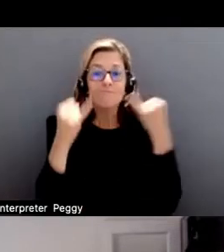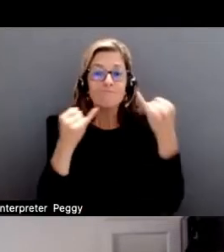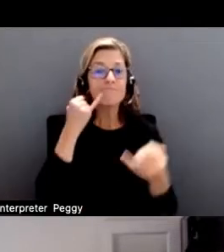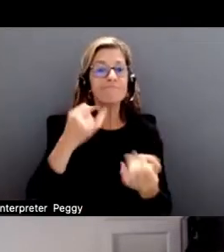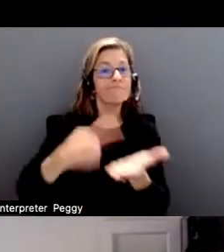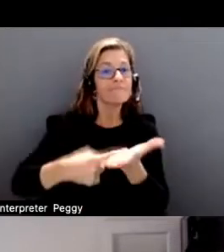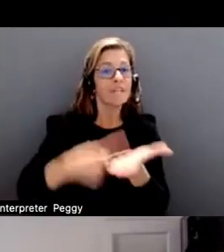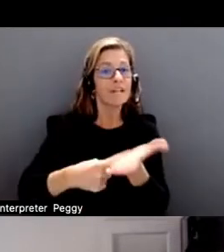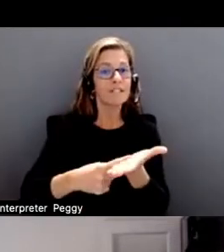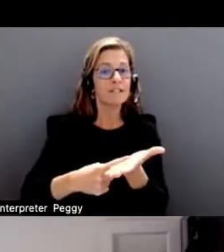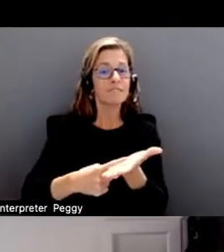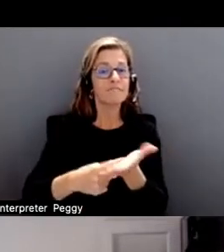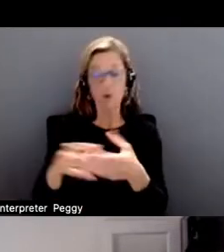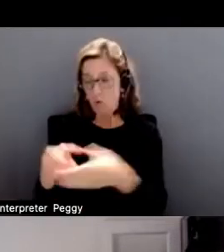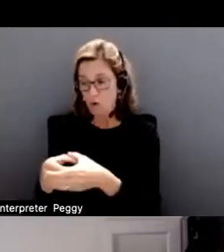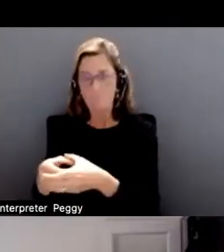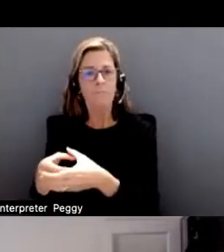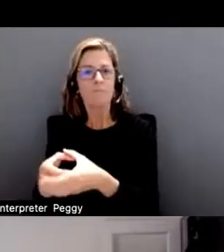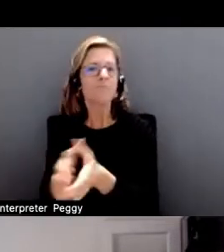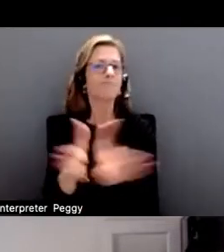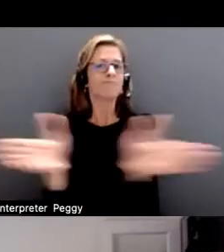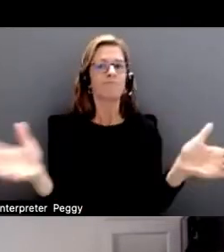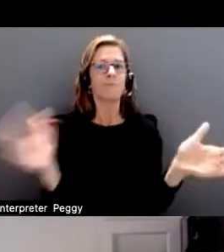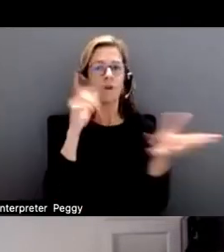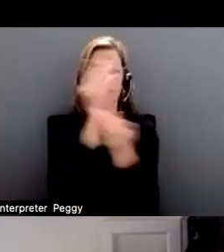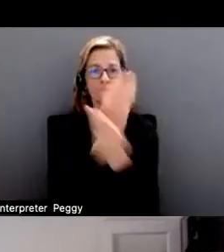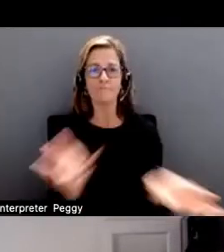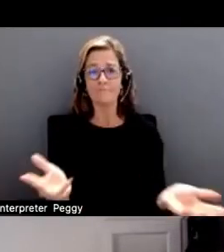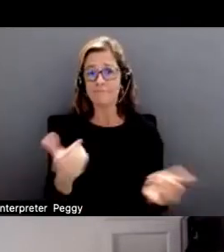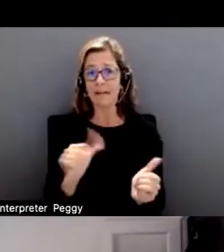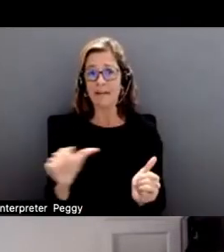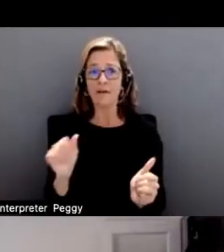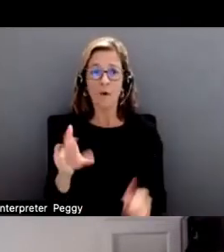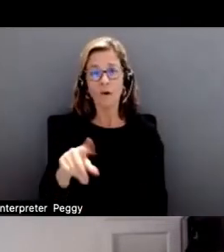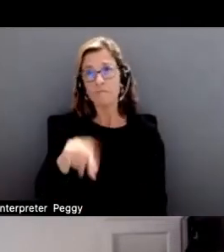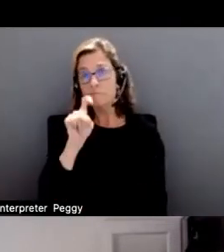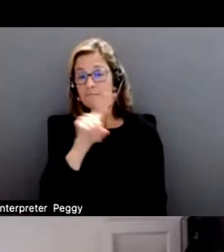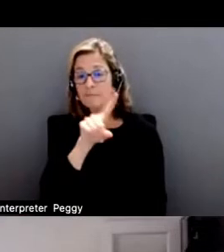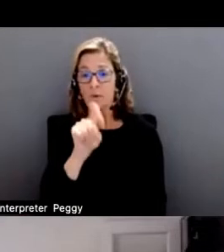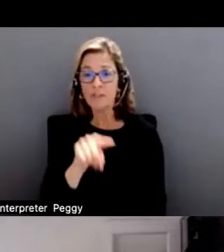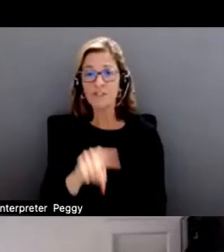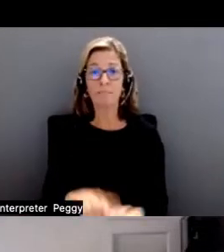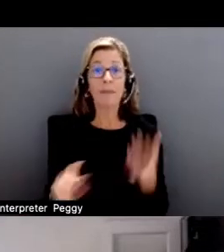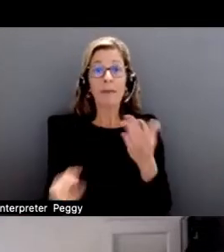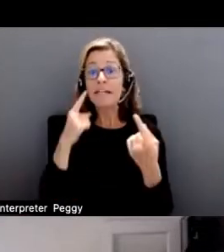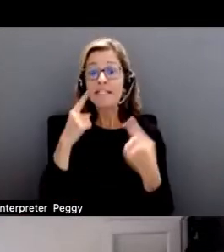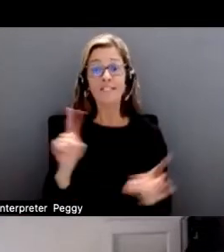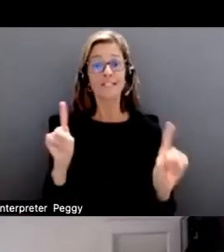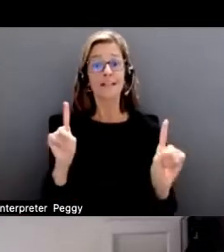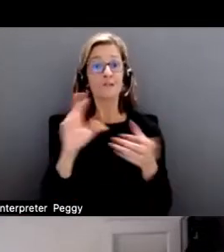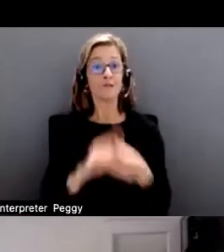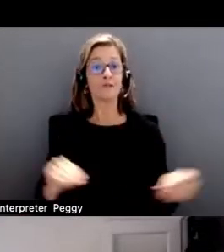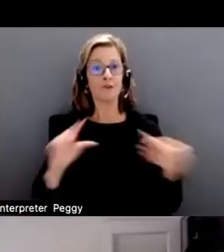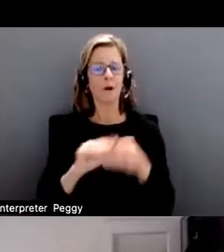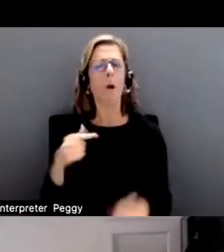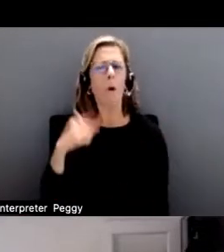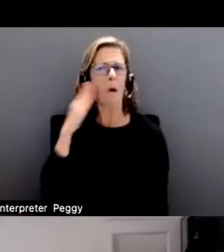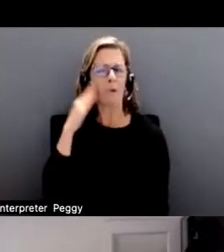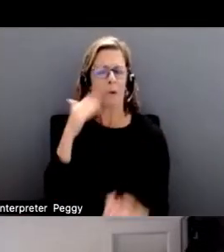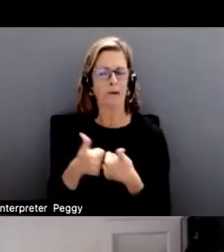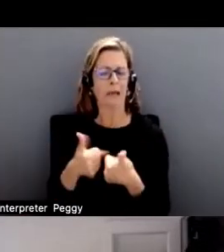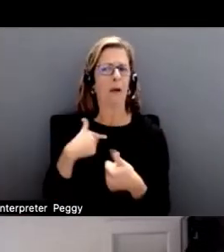share with the larger group, or a question they wanted to ask? Success stories, maybe if you already used some of the games or